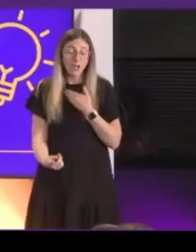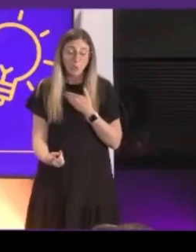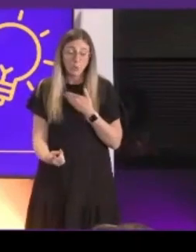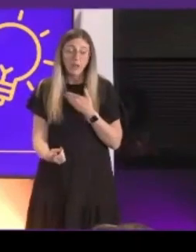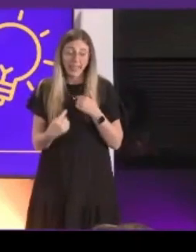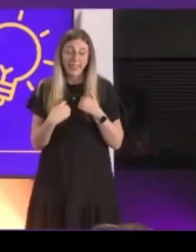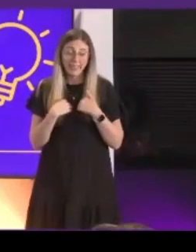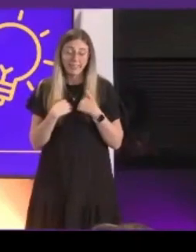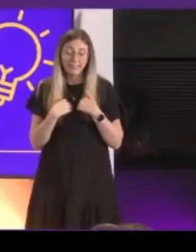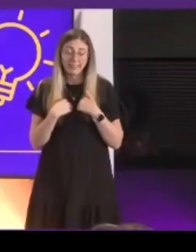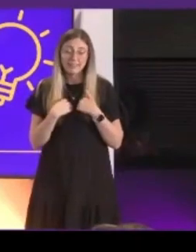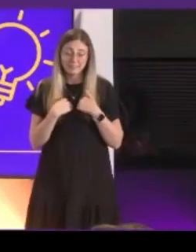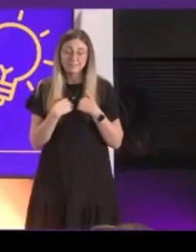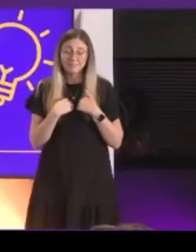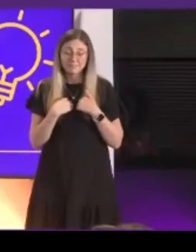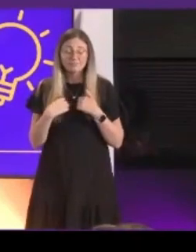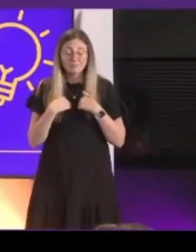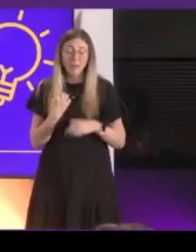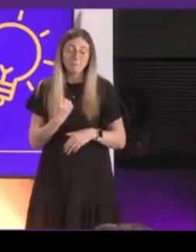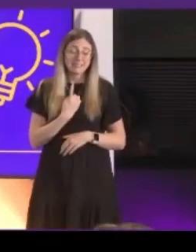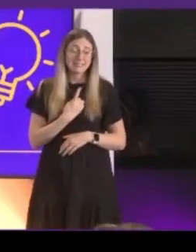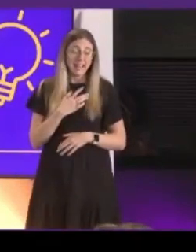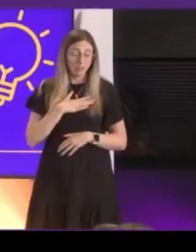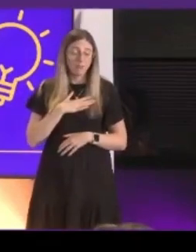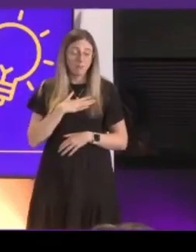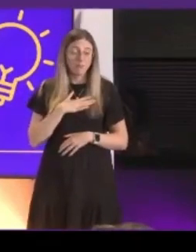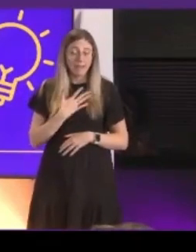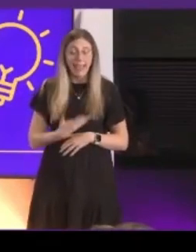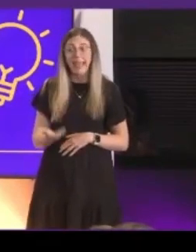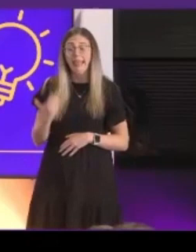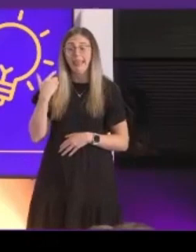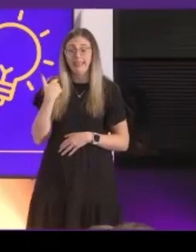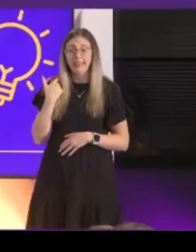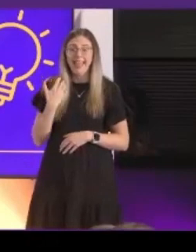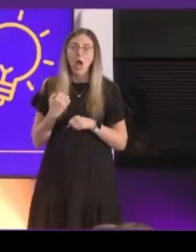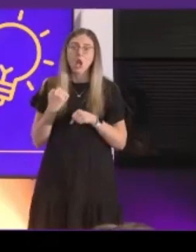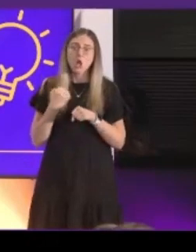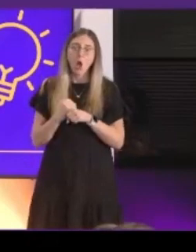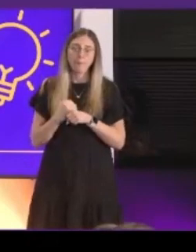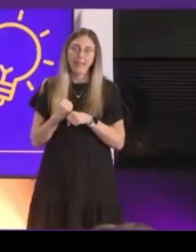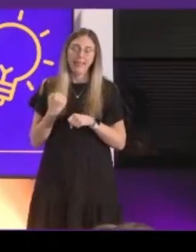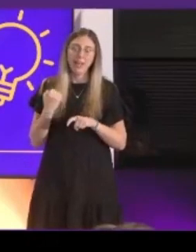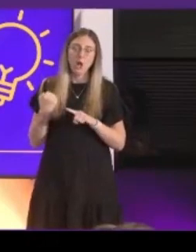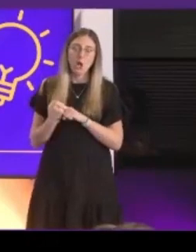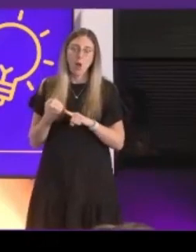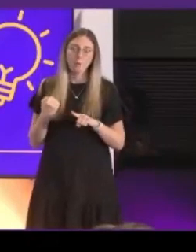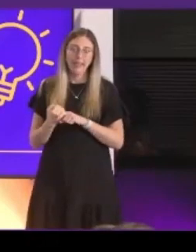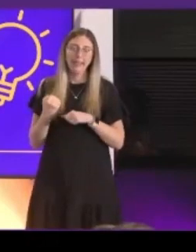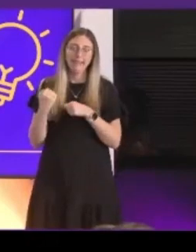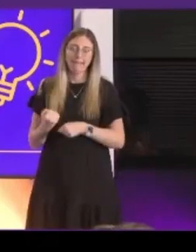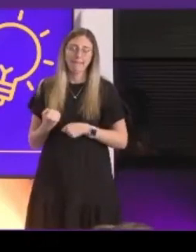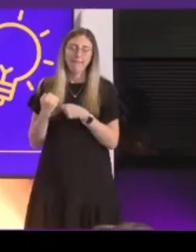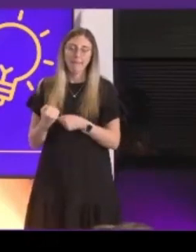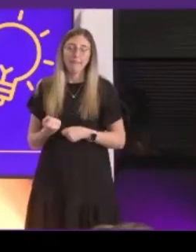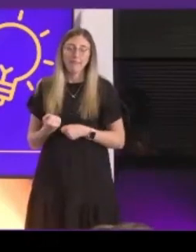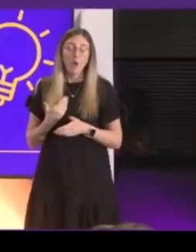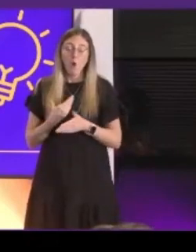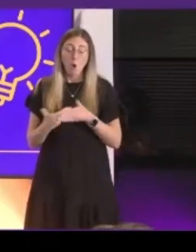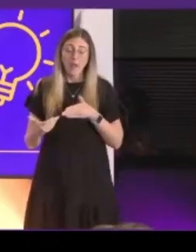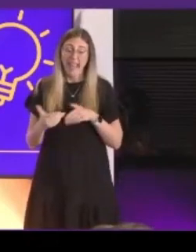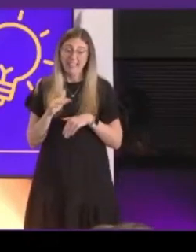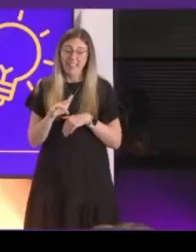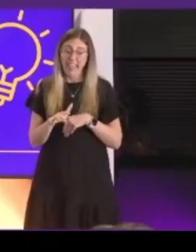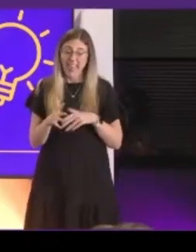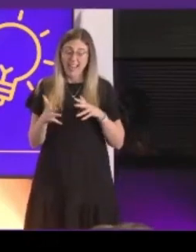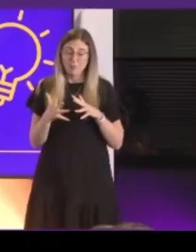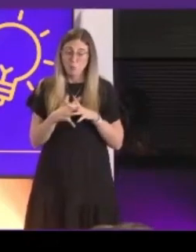as someone, you know, who back in the day, a lobbyist. You know, you couldn't find me out of Whitehill or Westminster. Now